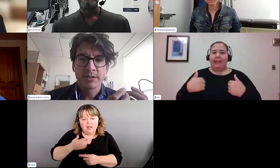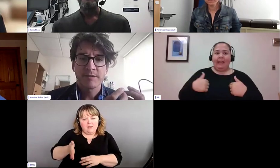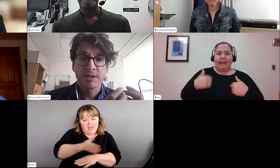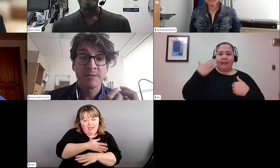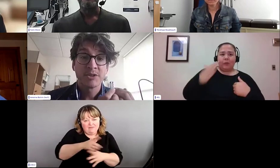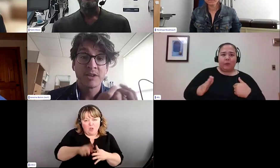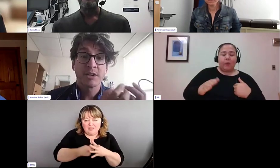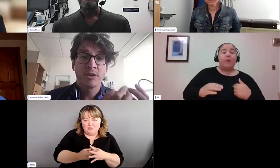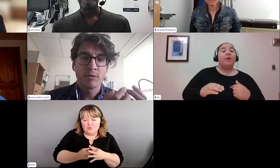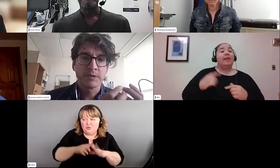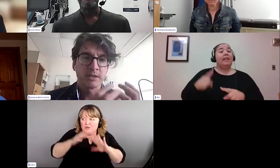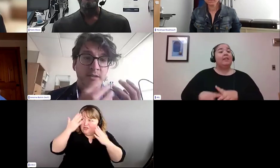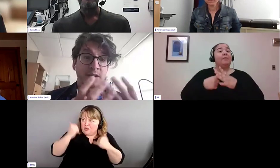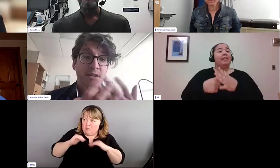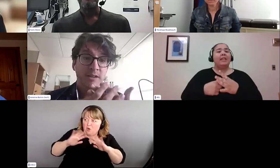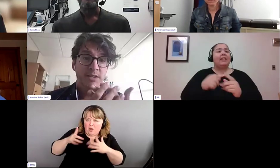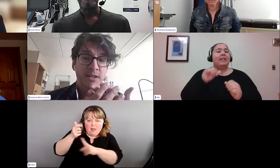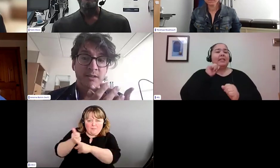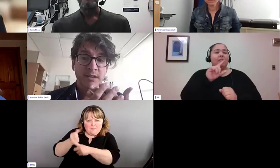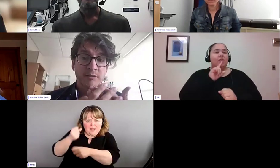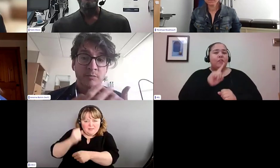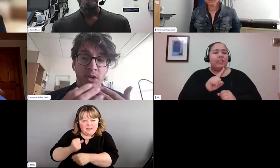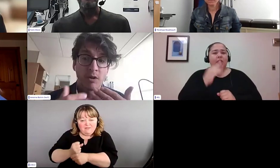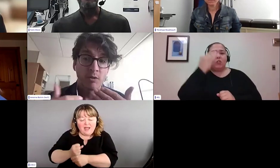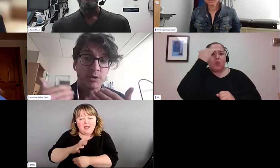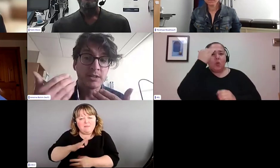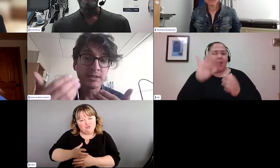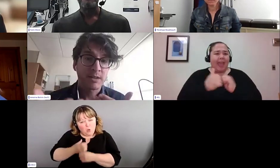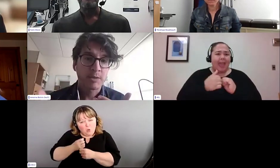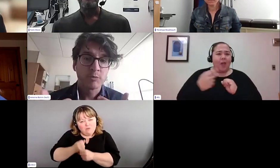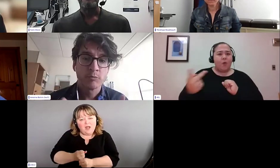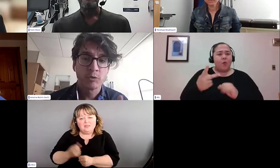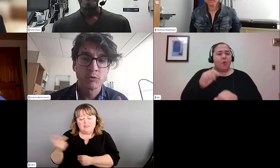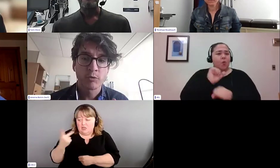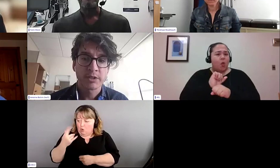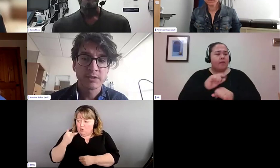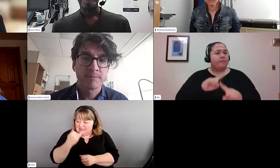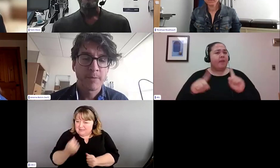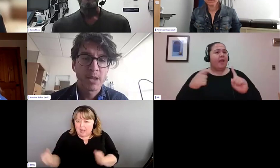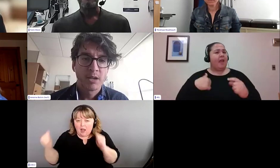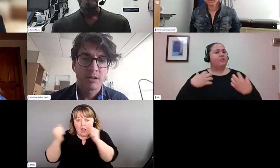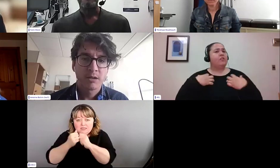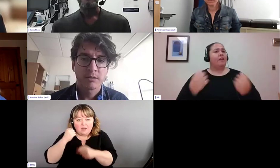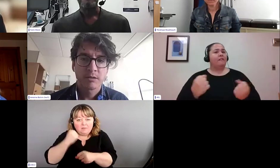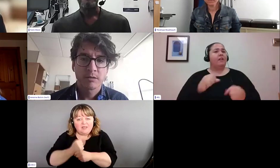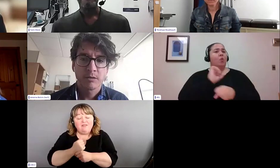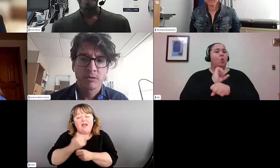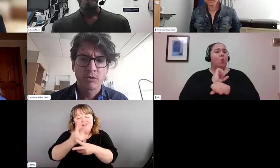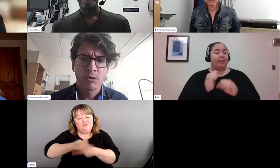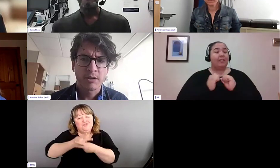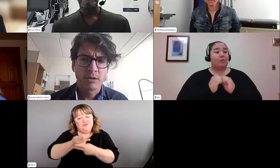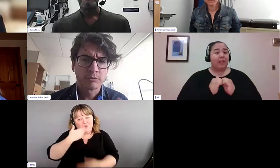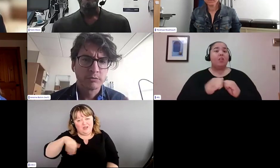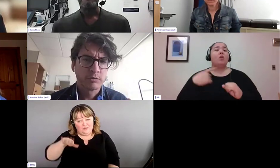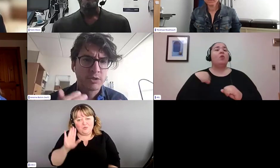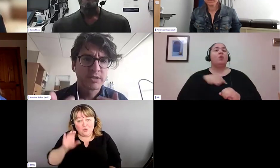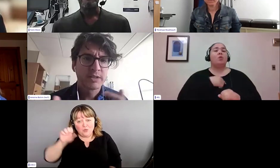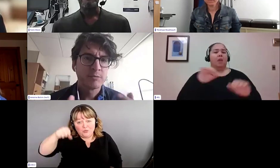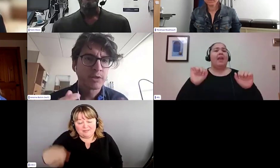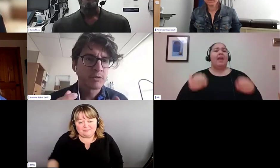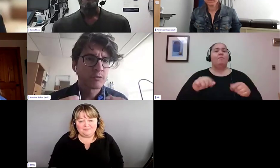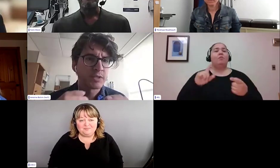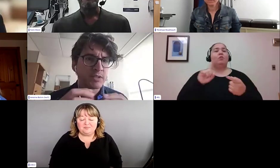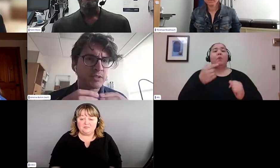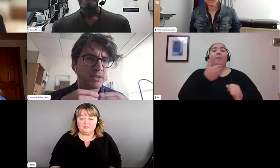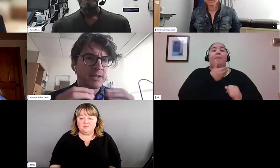And in the beginning, I didn't really know how she worked, but I was confident that in working together, we would be able to be